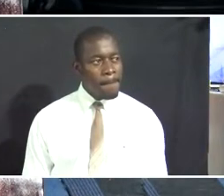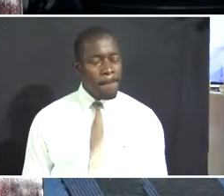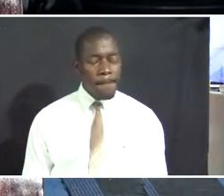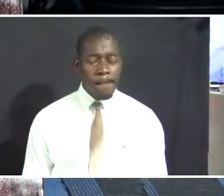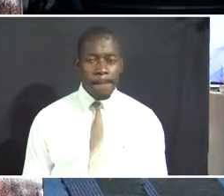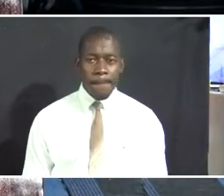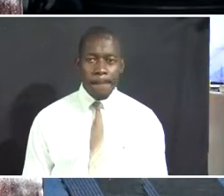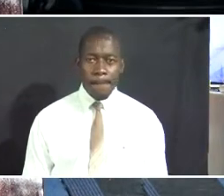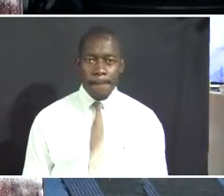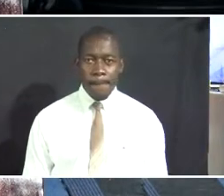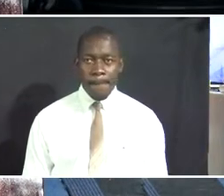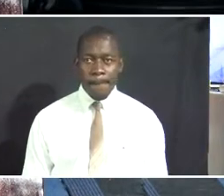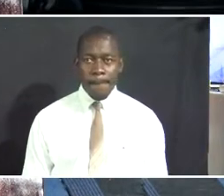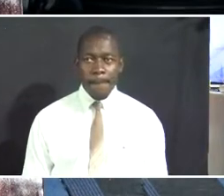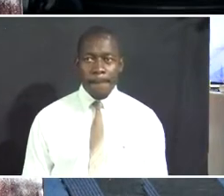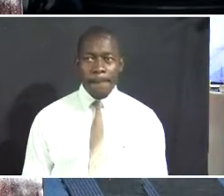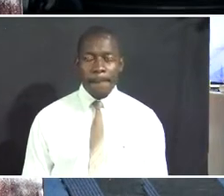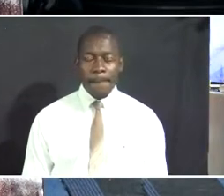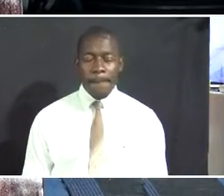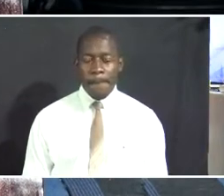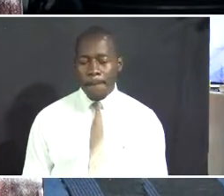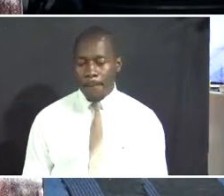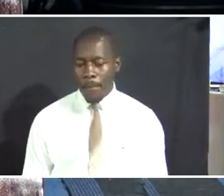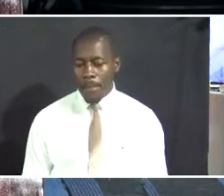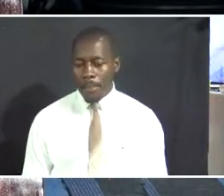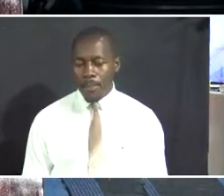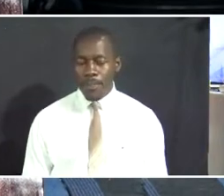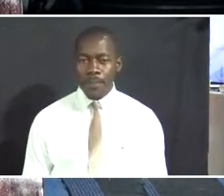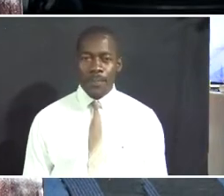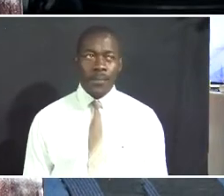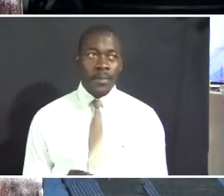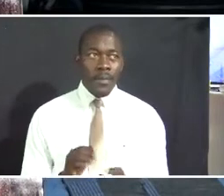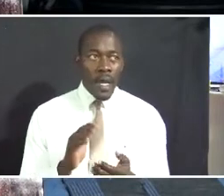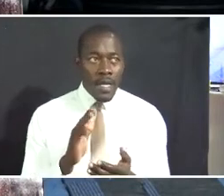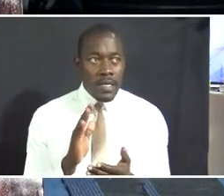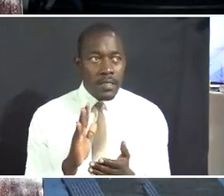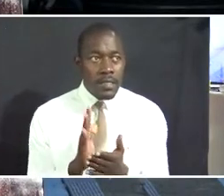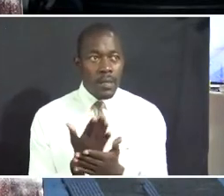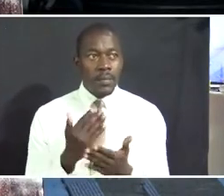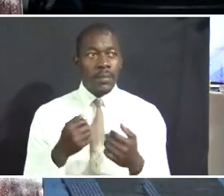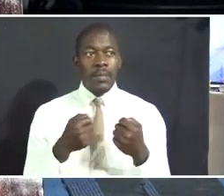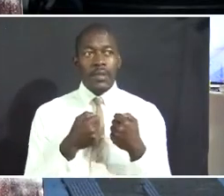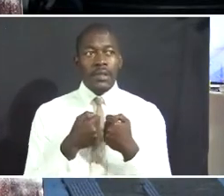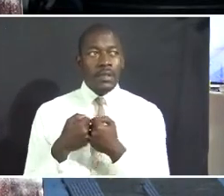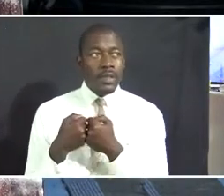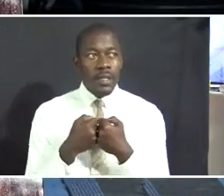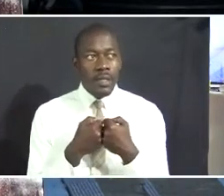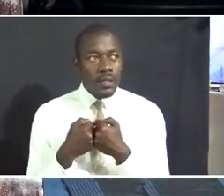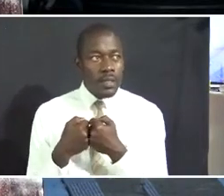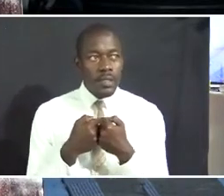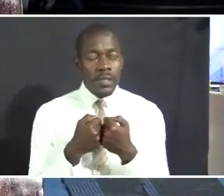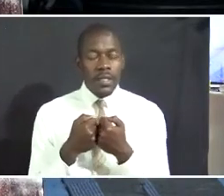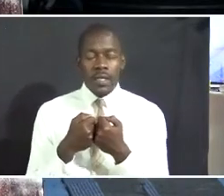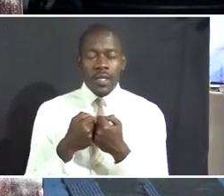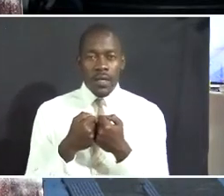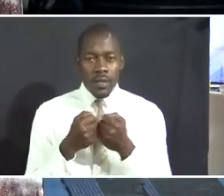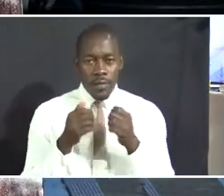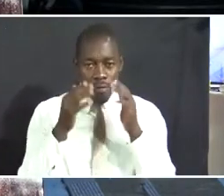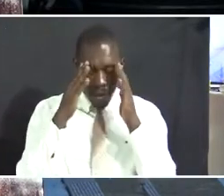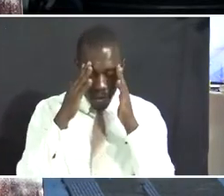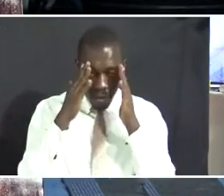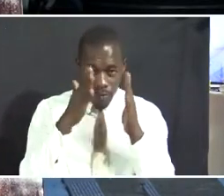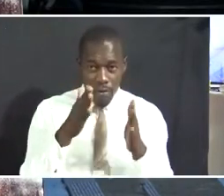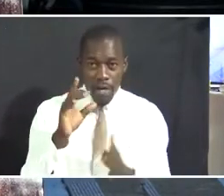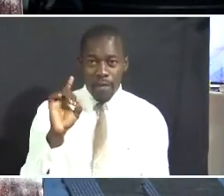these challenges, or they are not unique even to Adventist